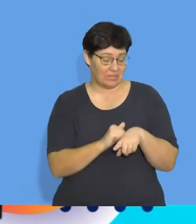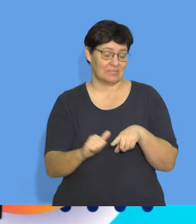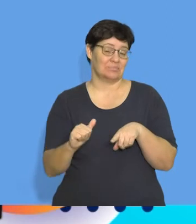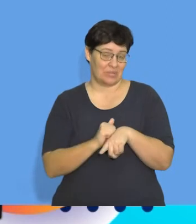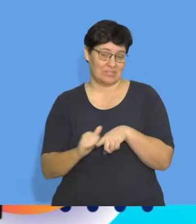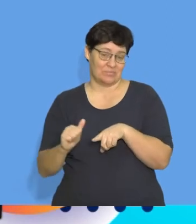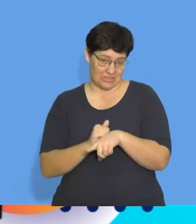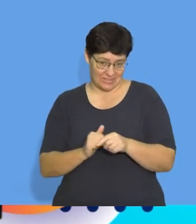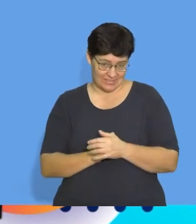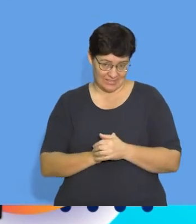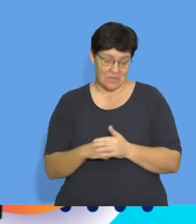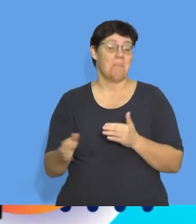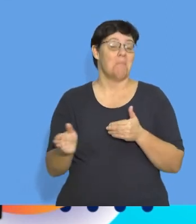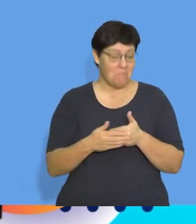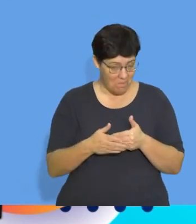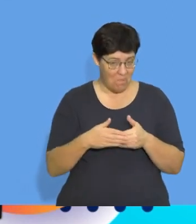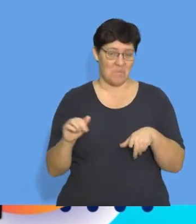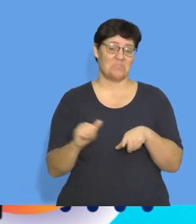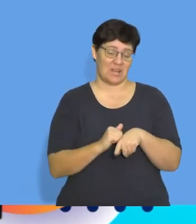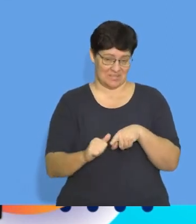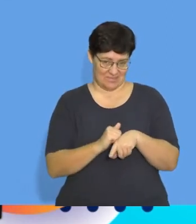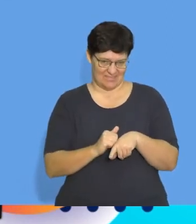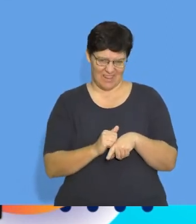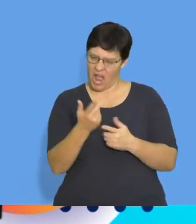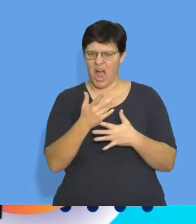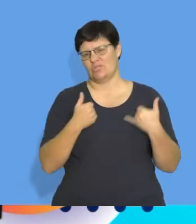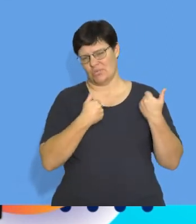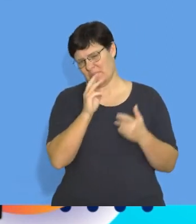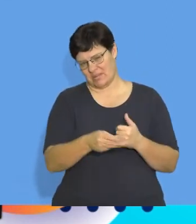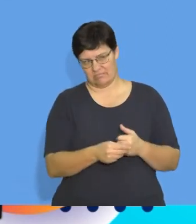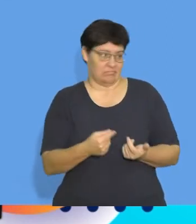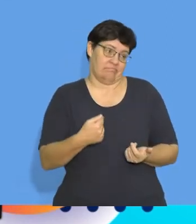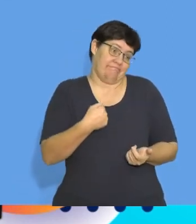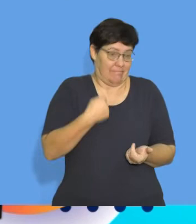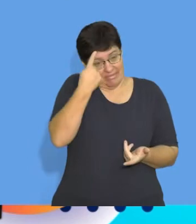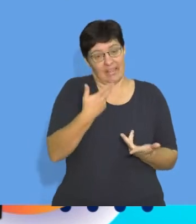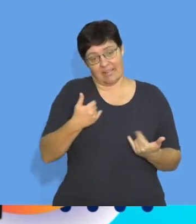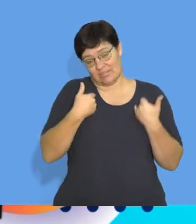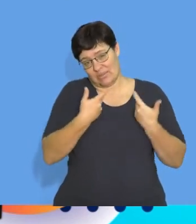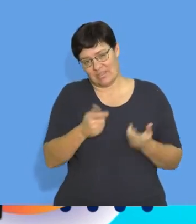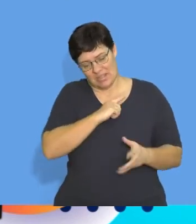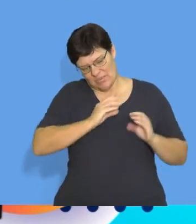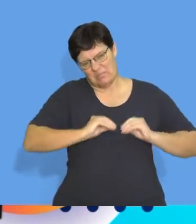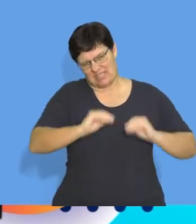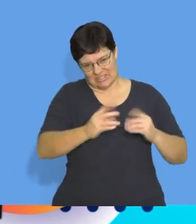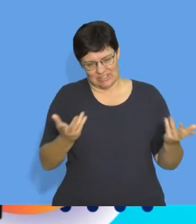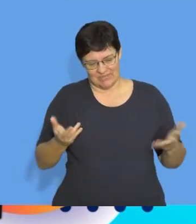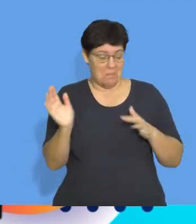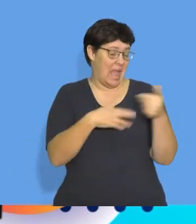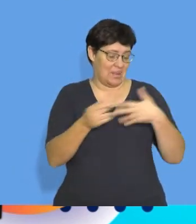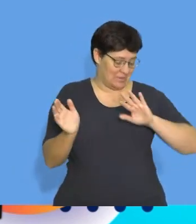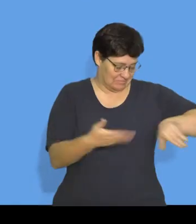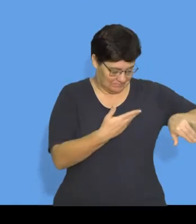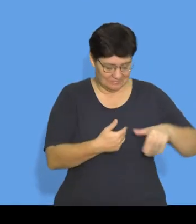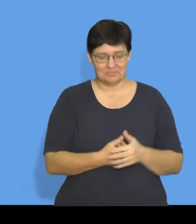practice, and then practice some more. And it's fun. Well, I think it's fun. That's why I teach it. Anyway, so let's